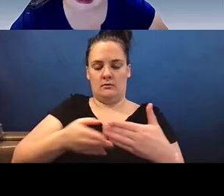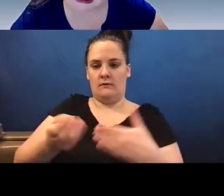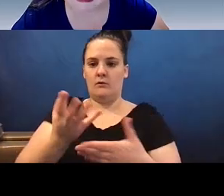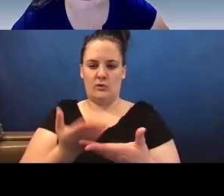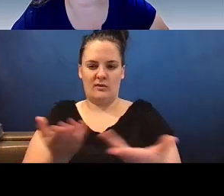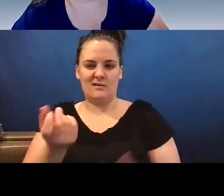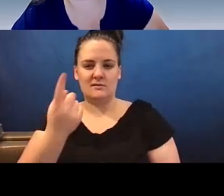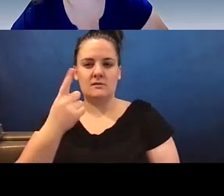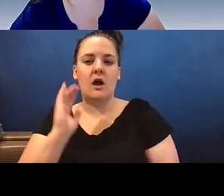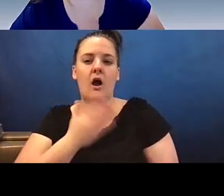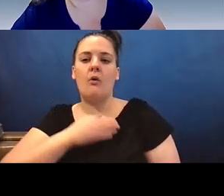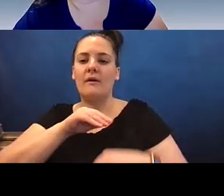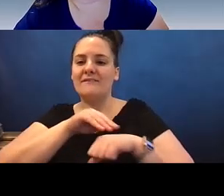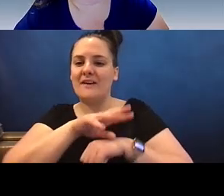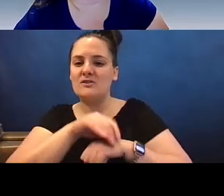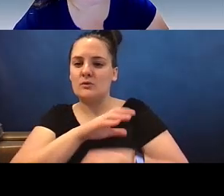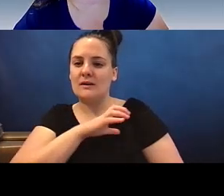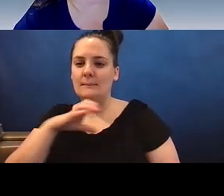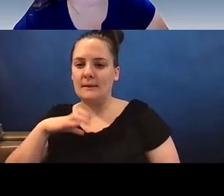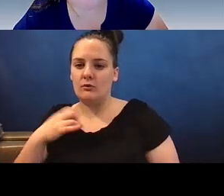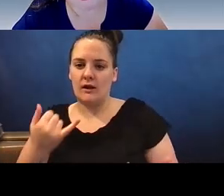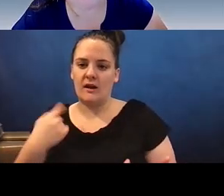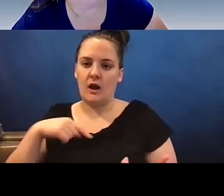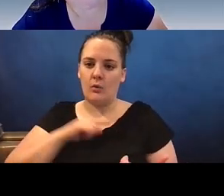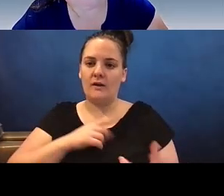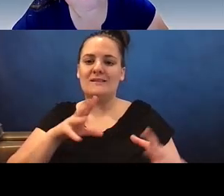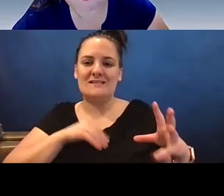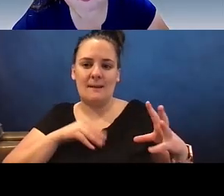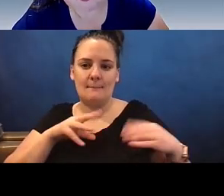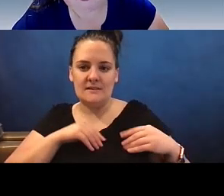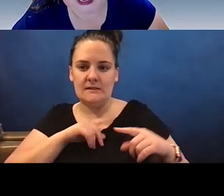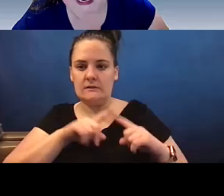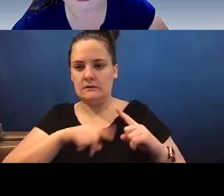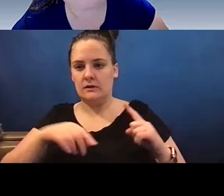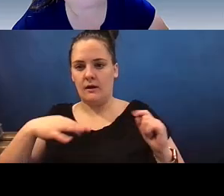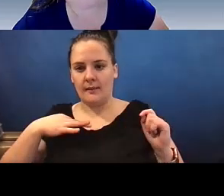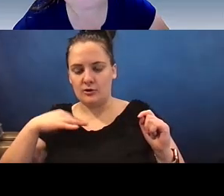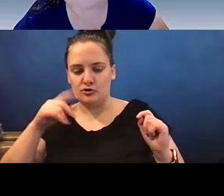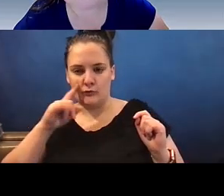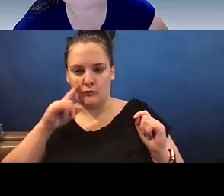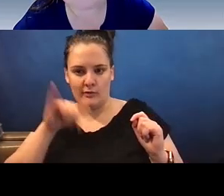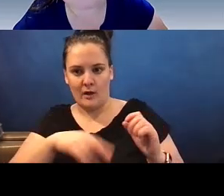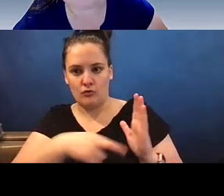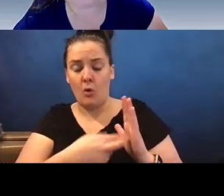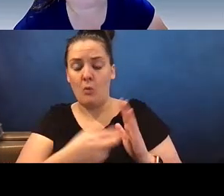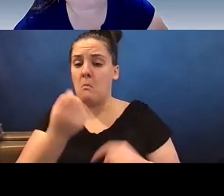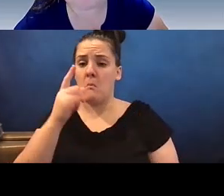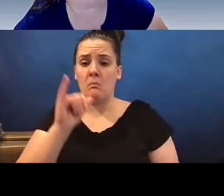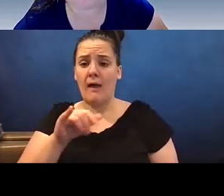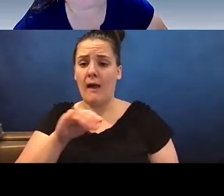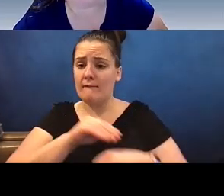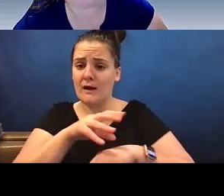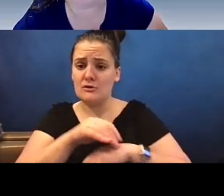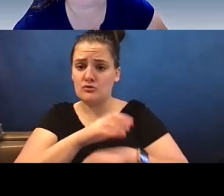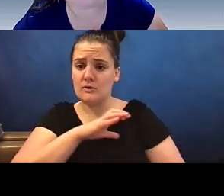advisory committee accepting applications right now. And the advisory committee is really